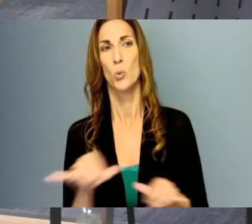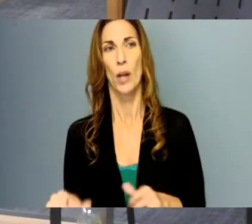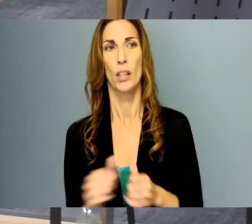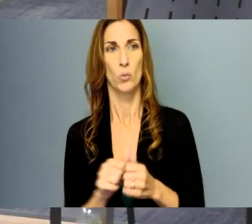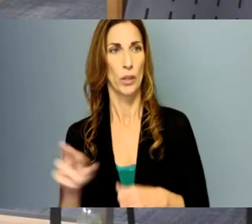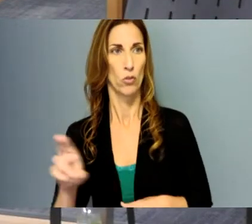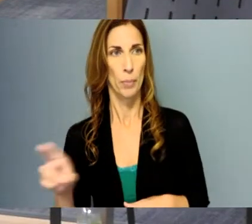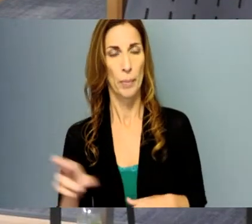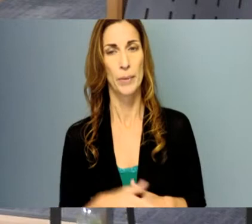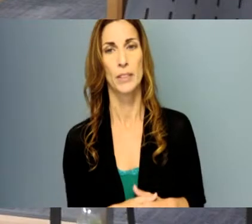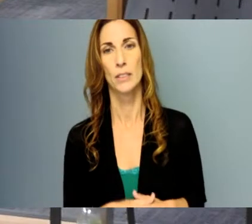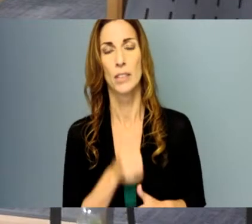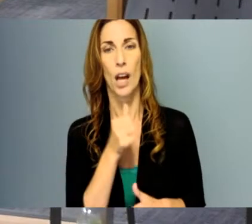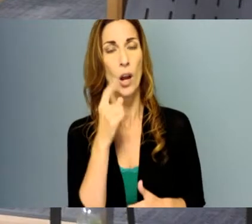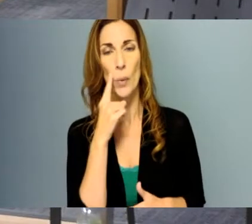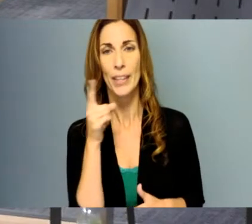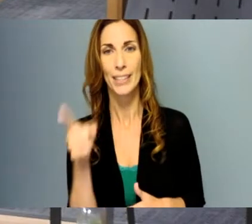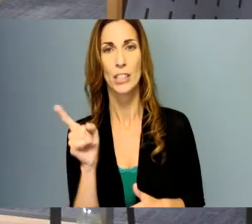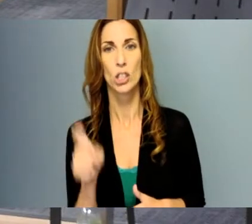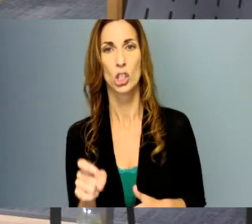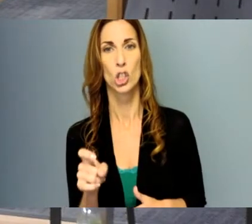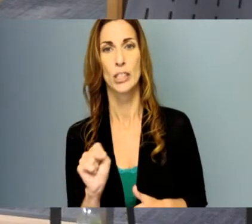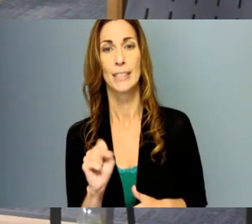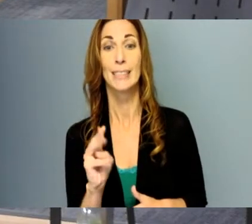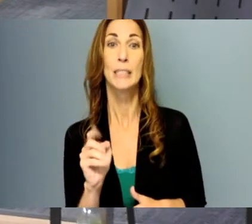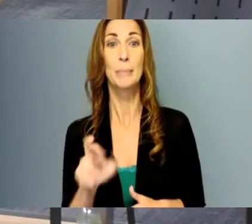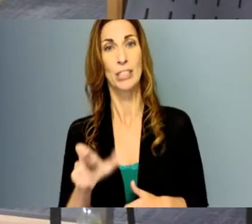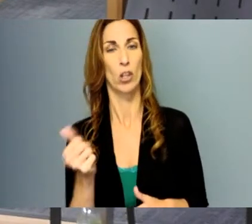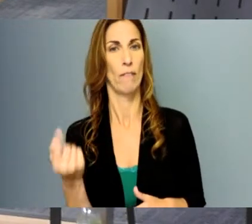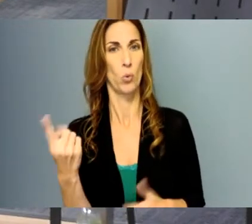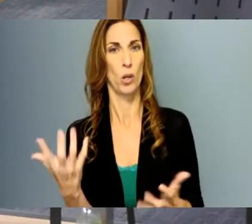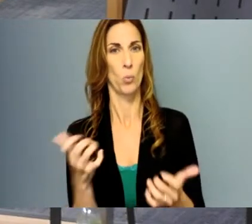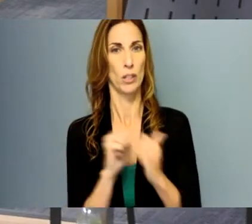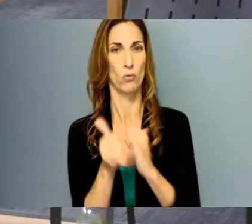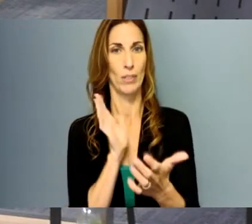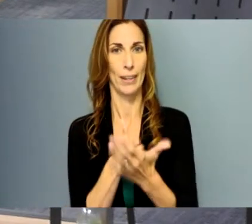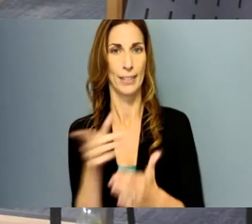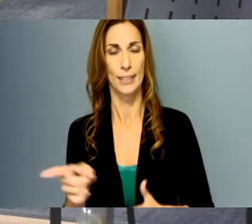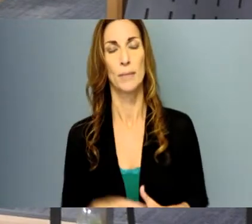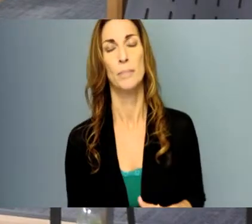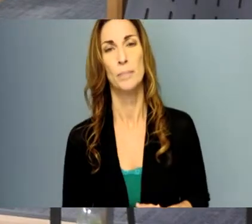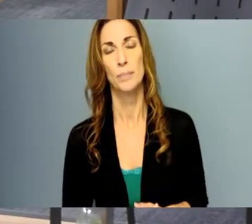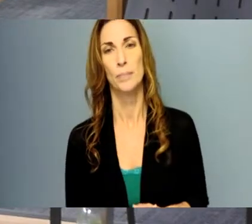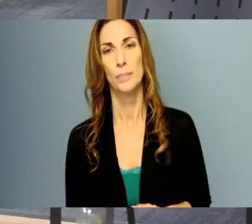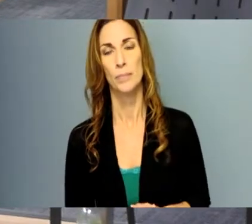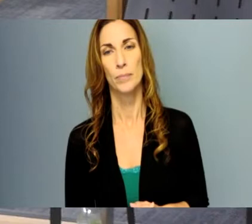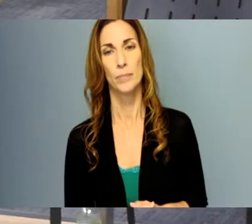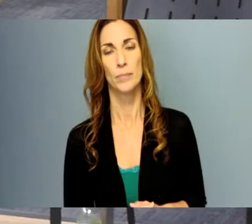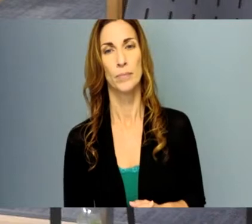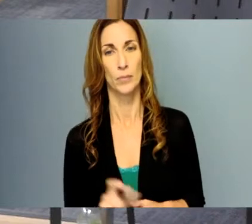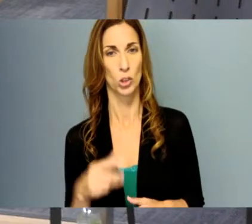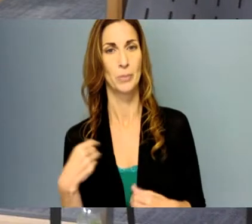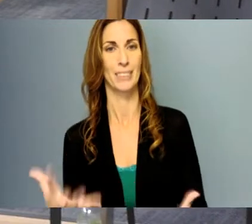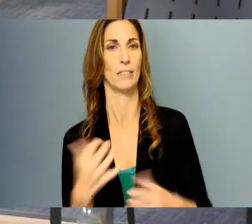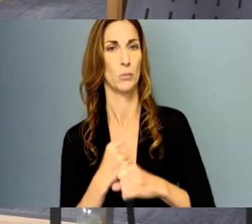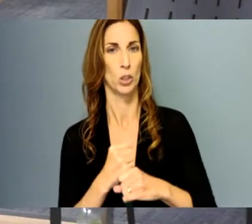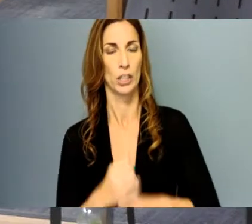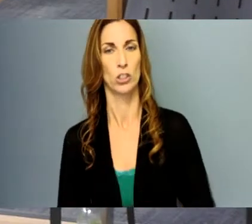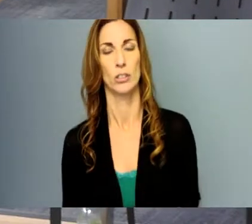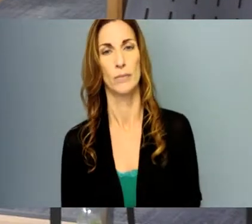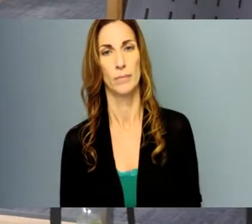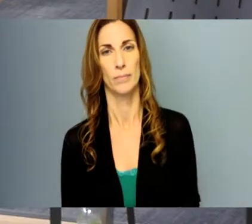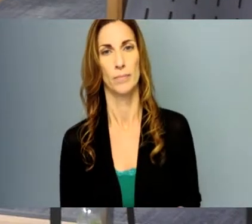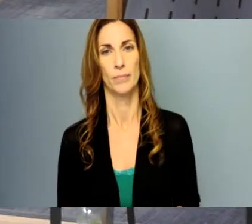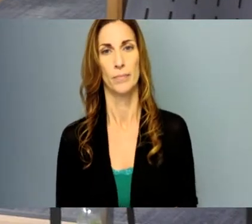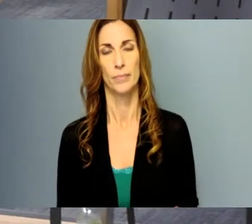Republicans. And I don't think he should smear everyone that wants to run against him, and they should be giving protection.